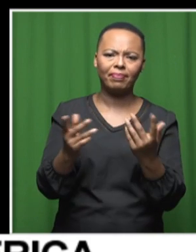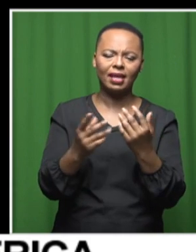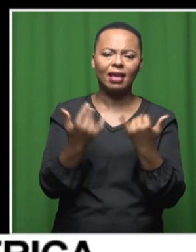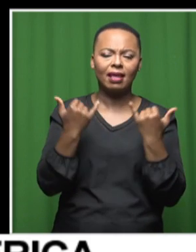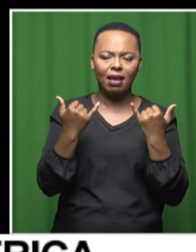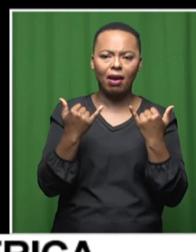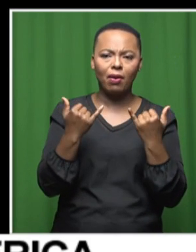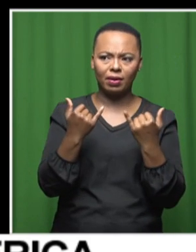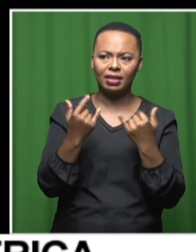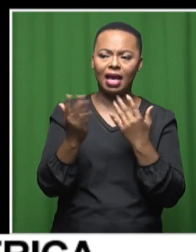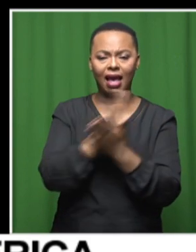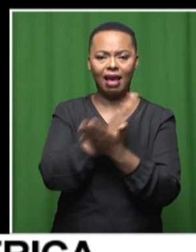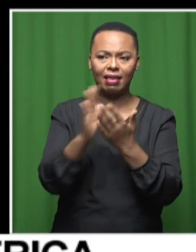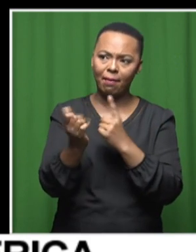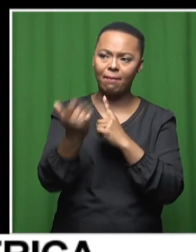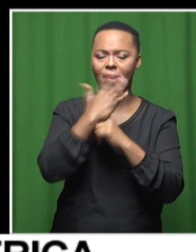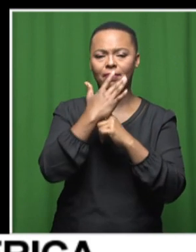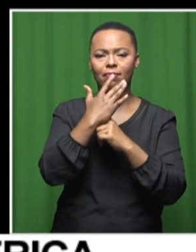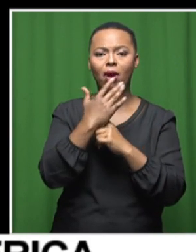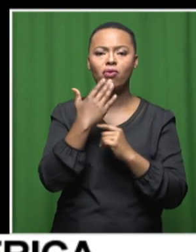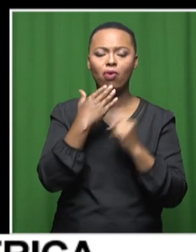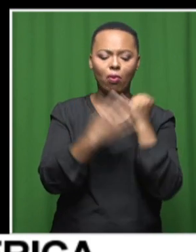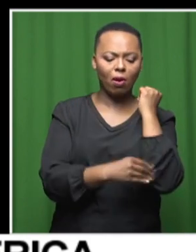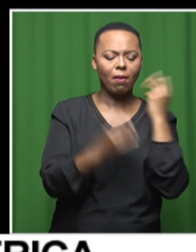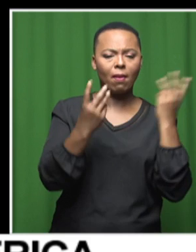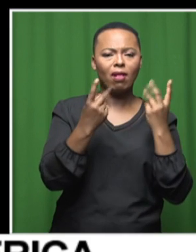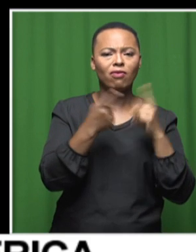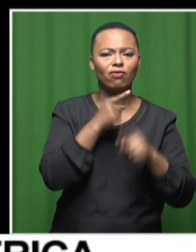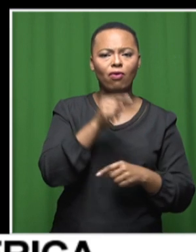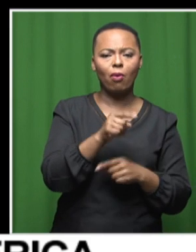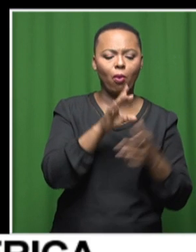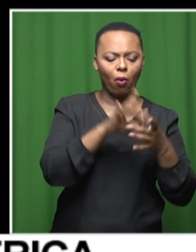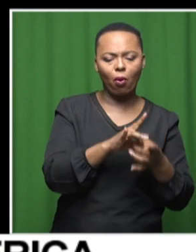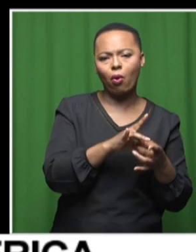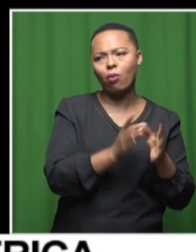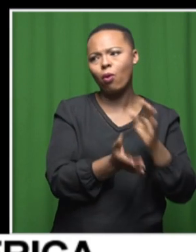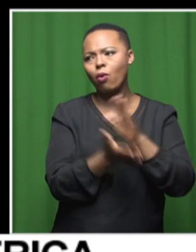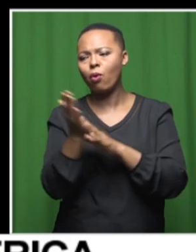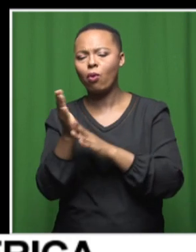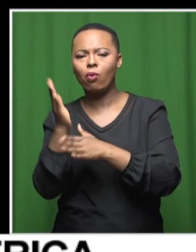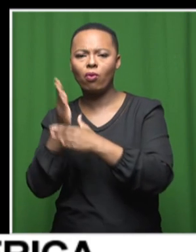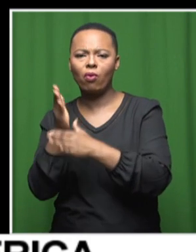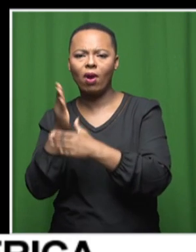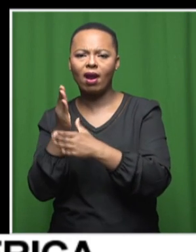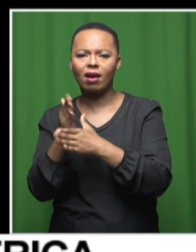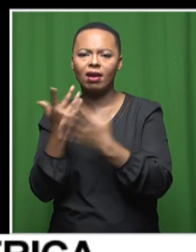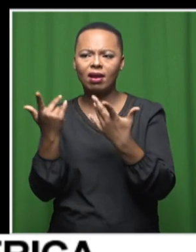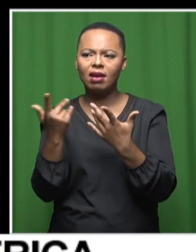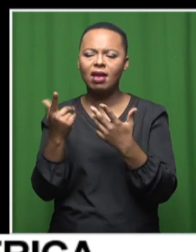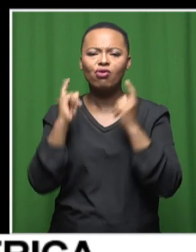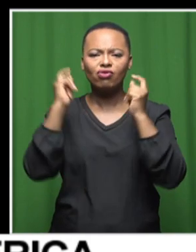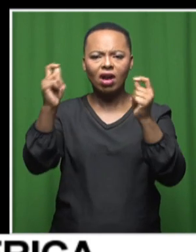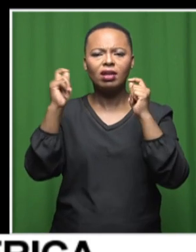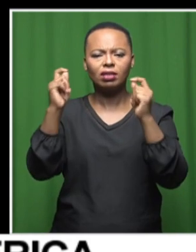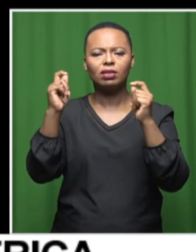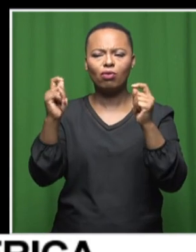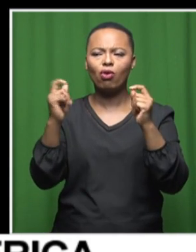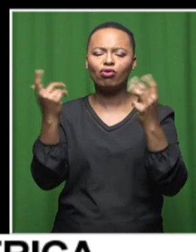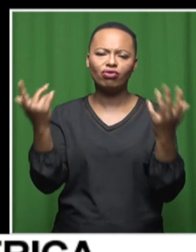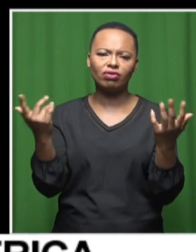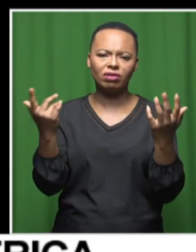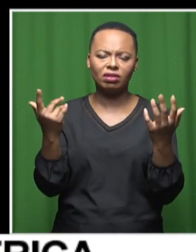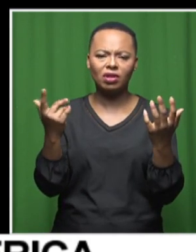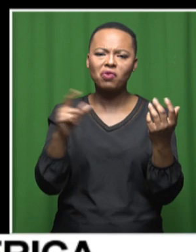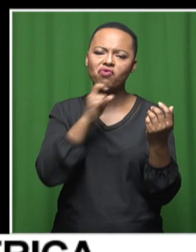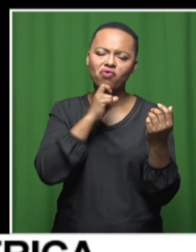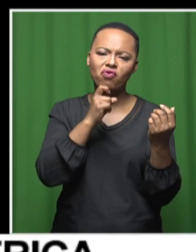from work to home and home to work on mass transport in the early